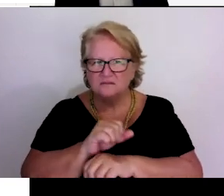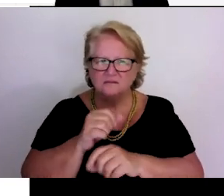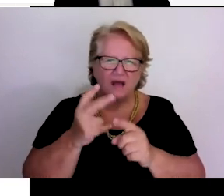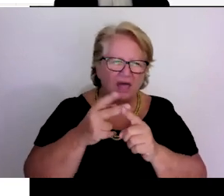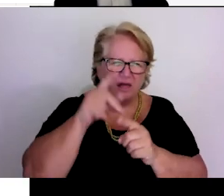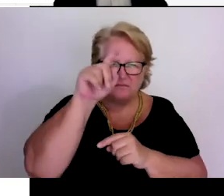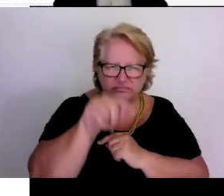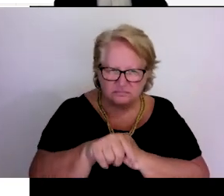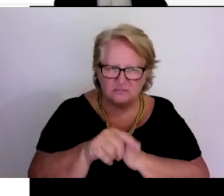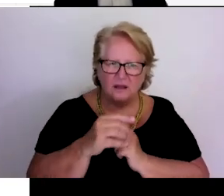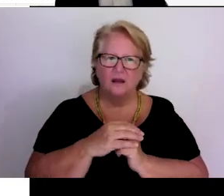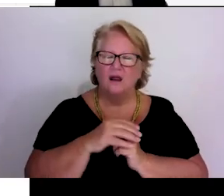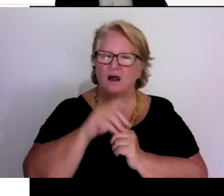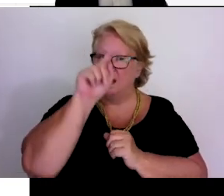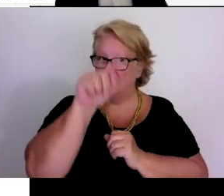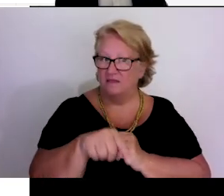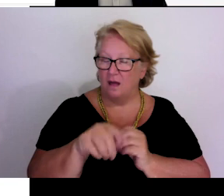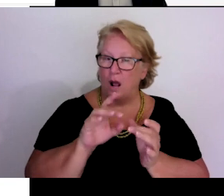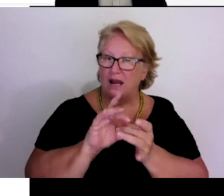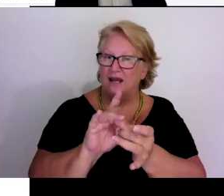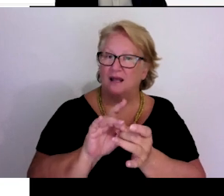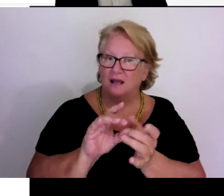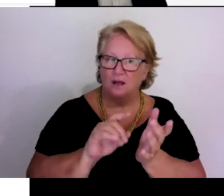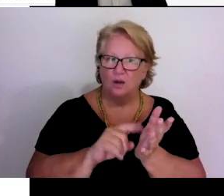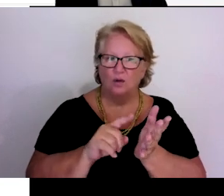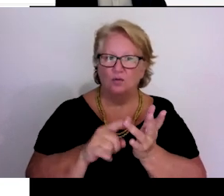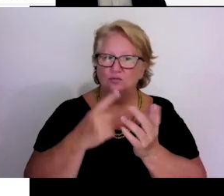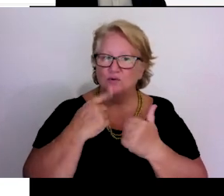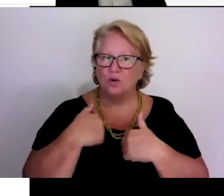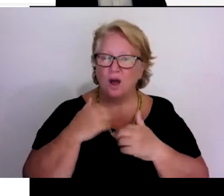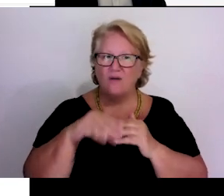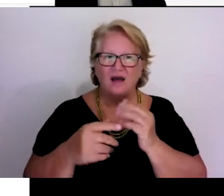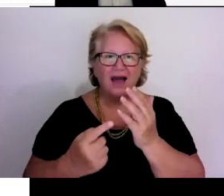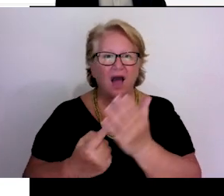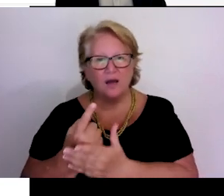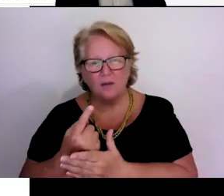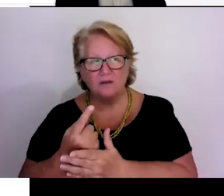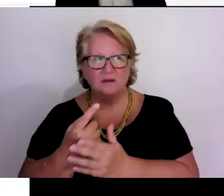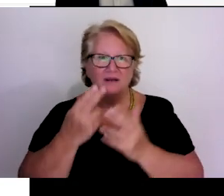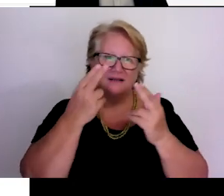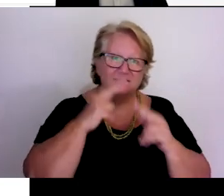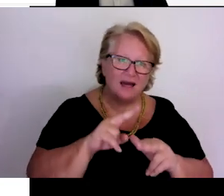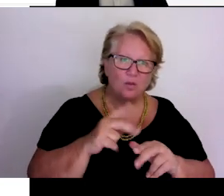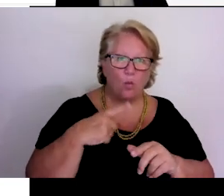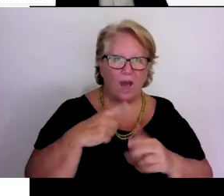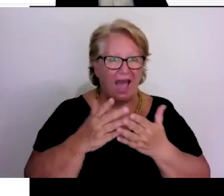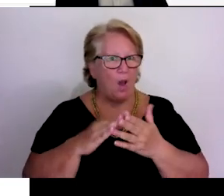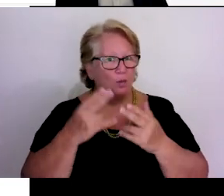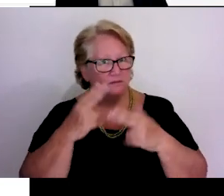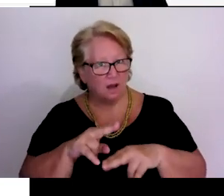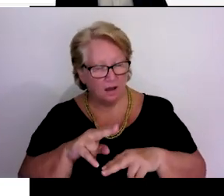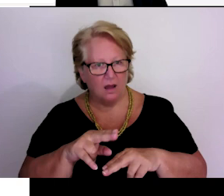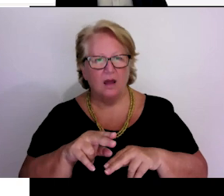sets. And those data were also linked to data that told us about outcomes, including deaths and cause of death. And we're